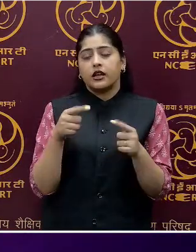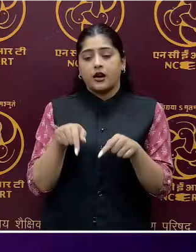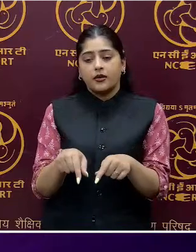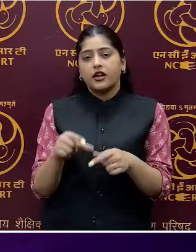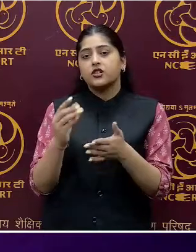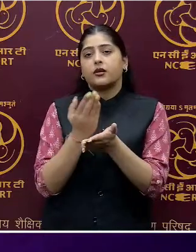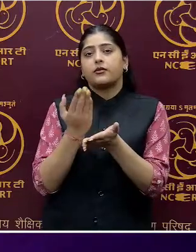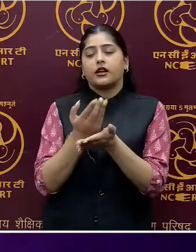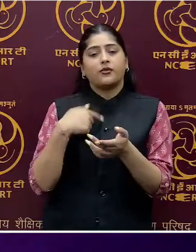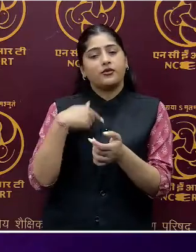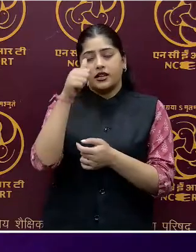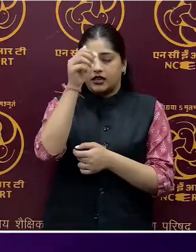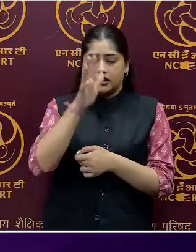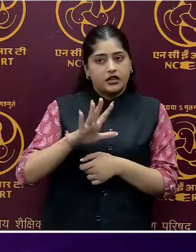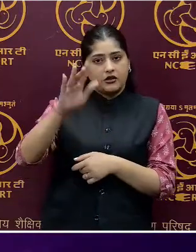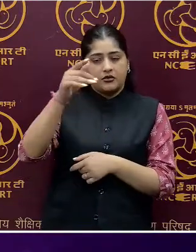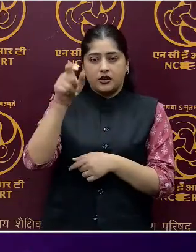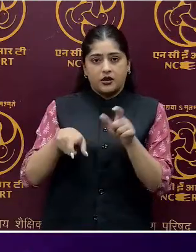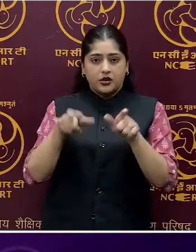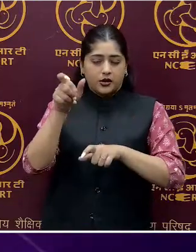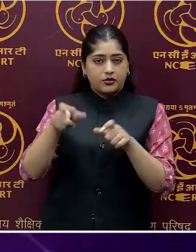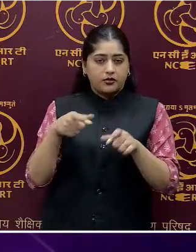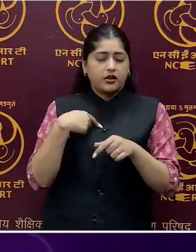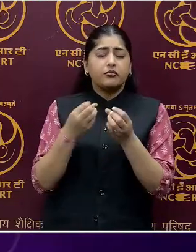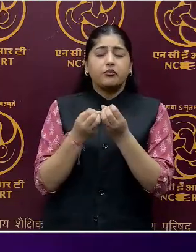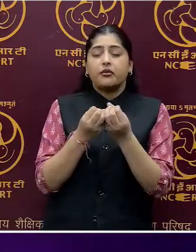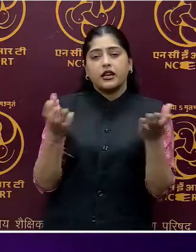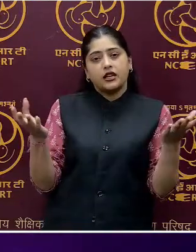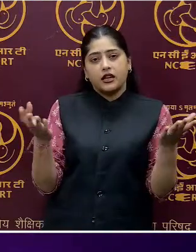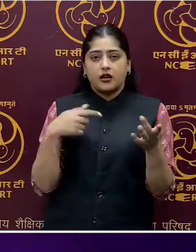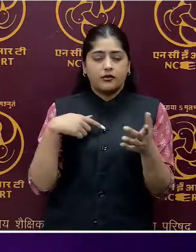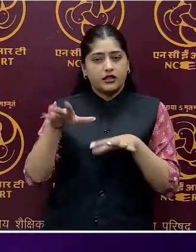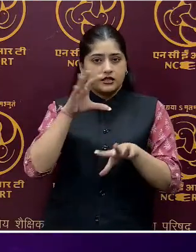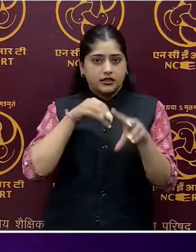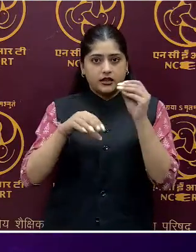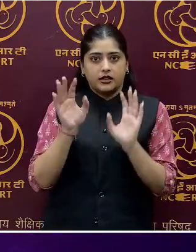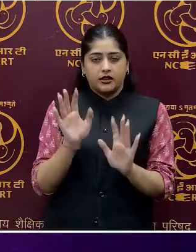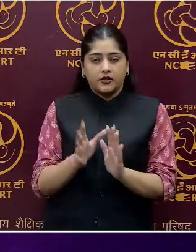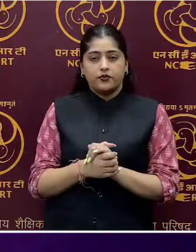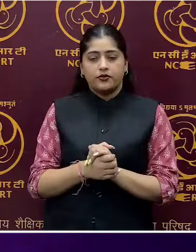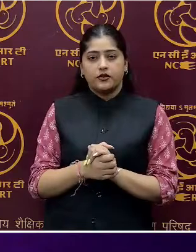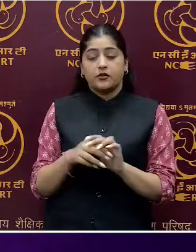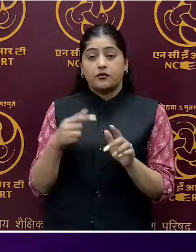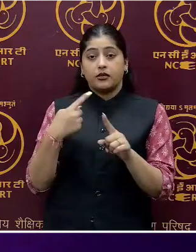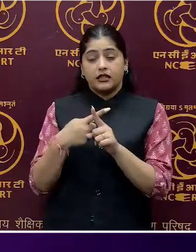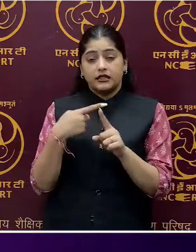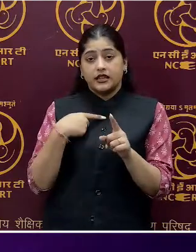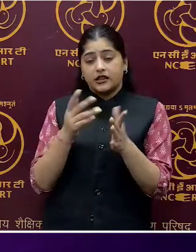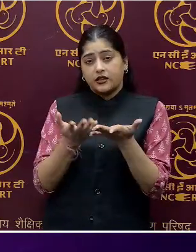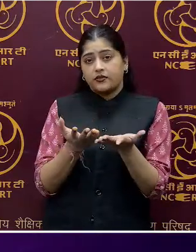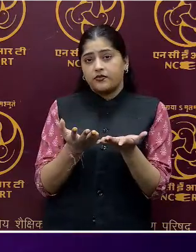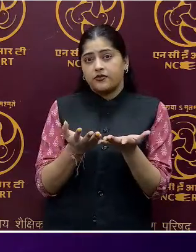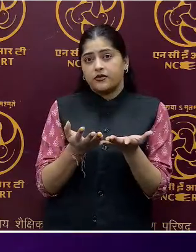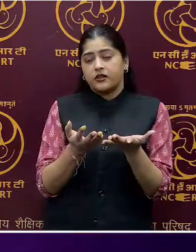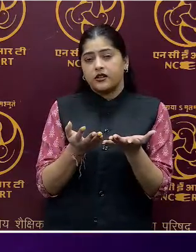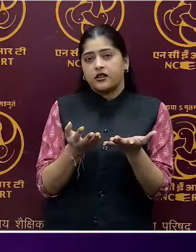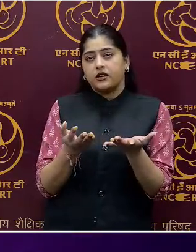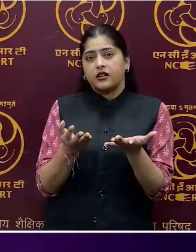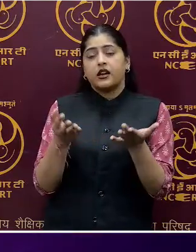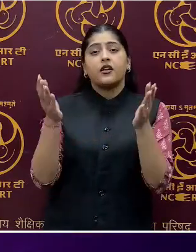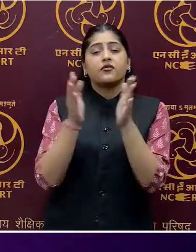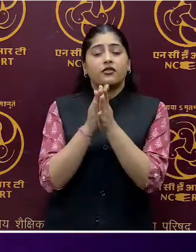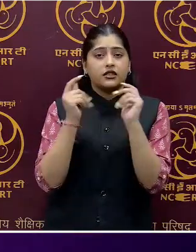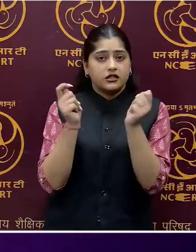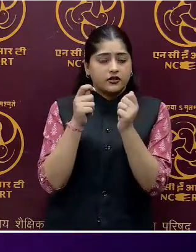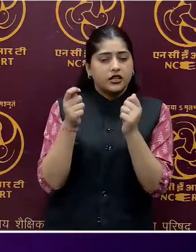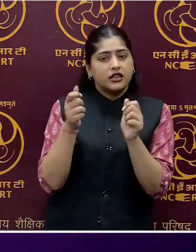all Indians. We have learned about so many things about India and all these festivity that occurs in India also.